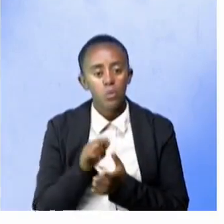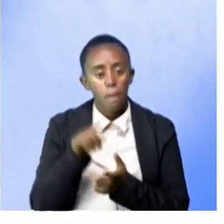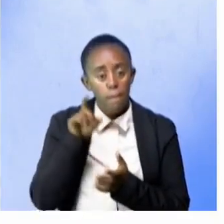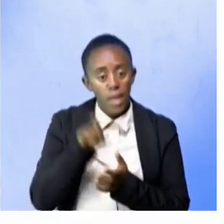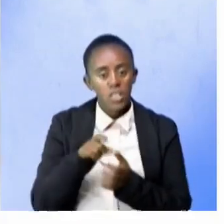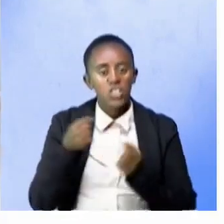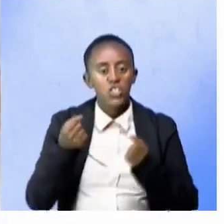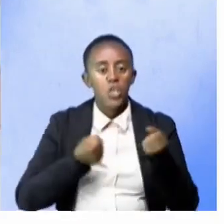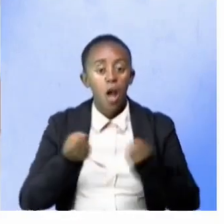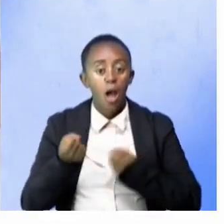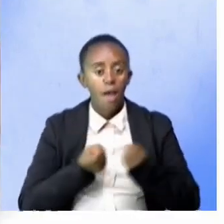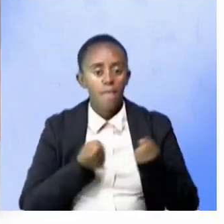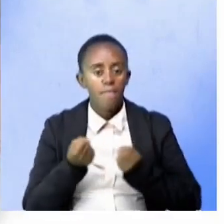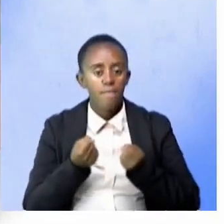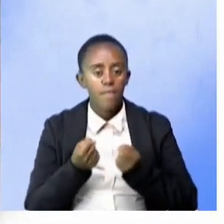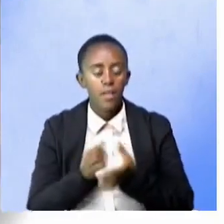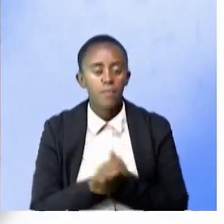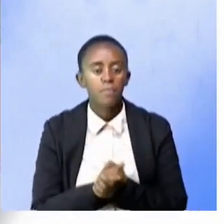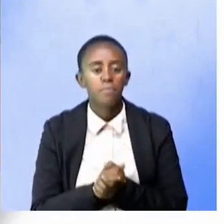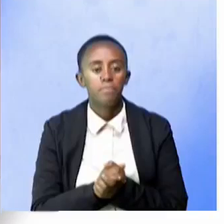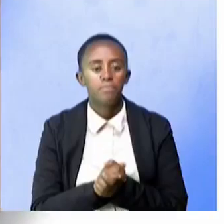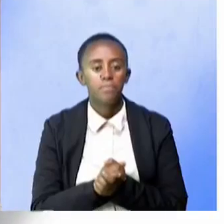drive